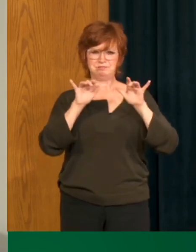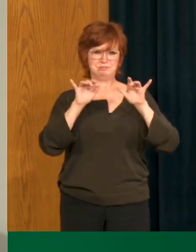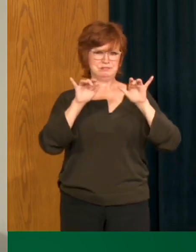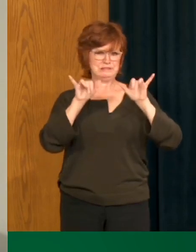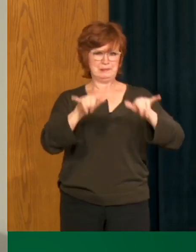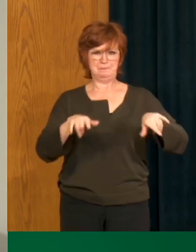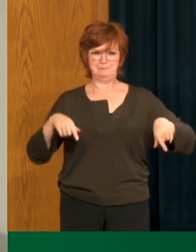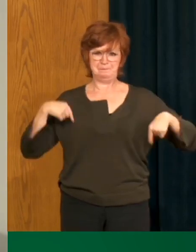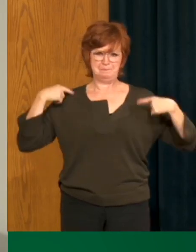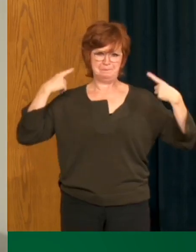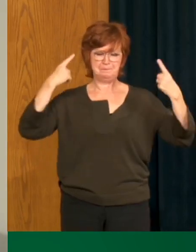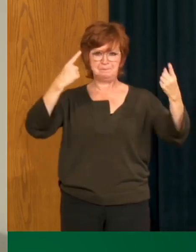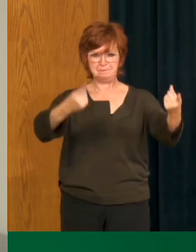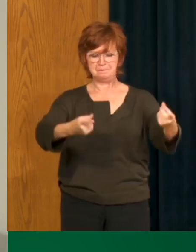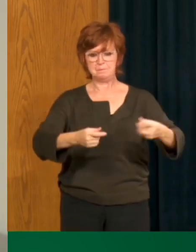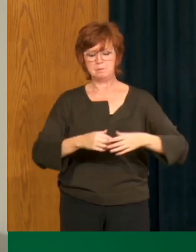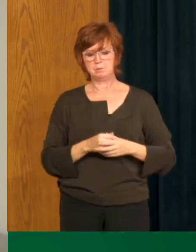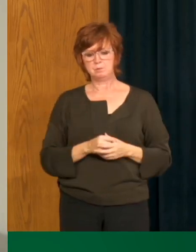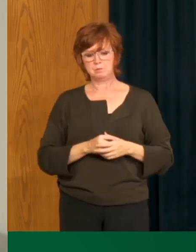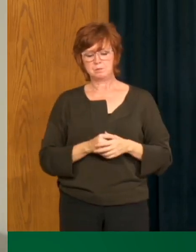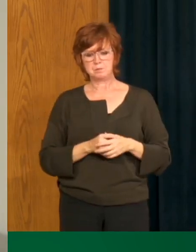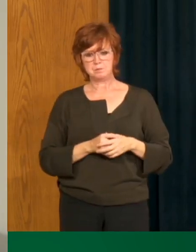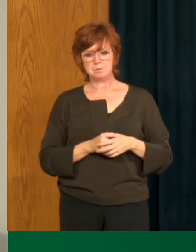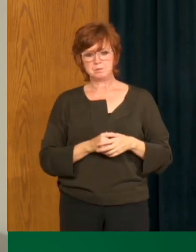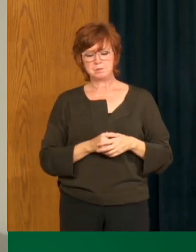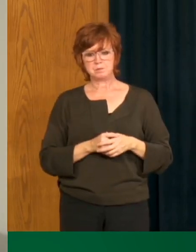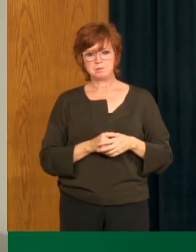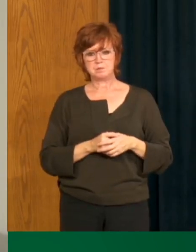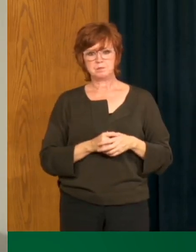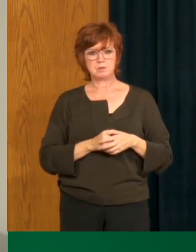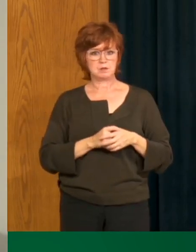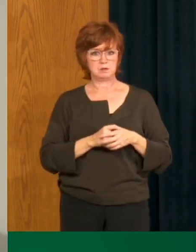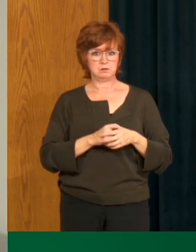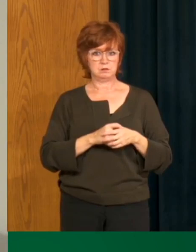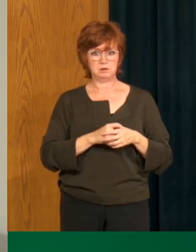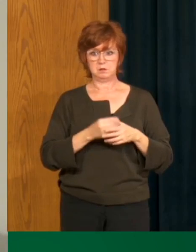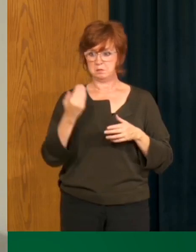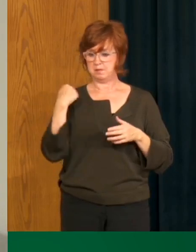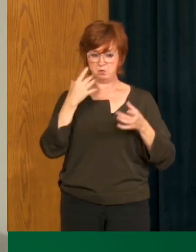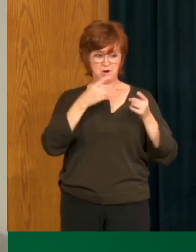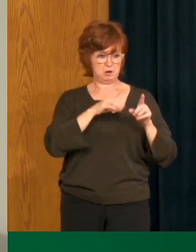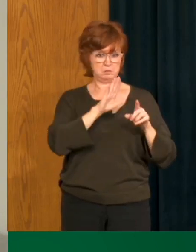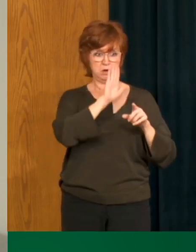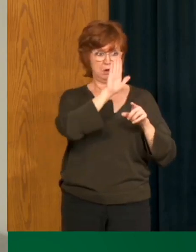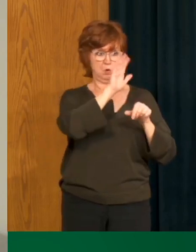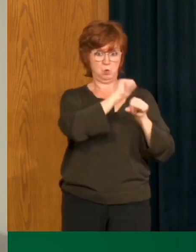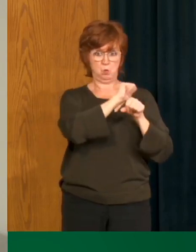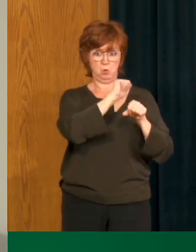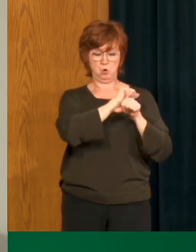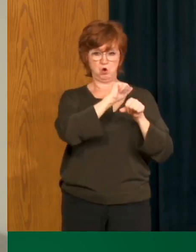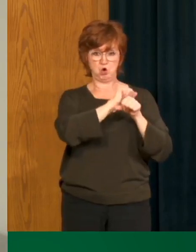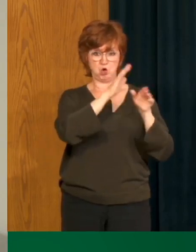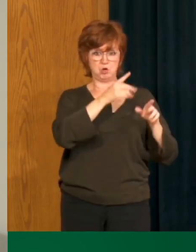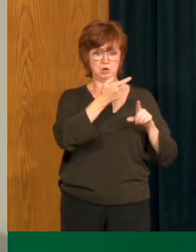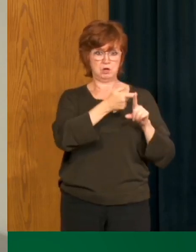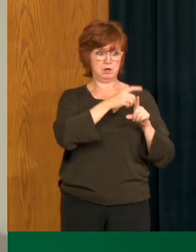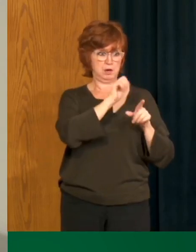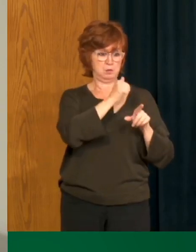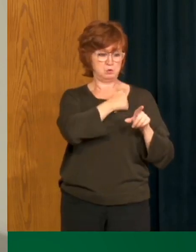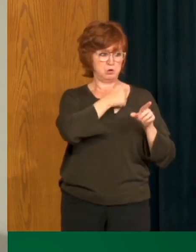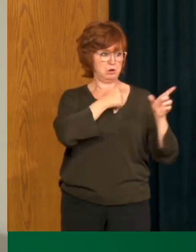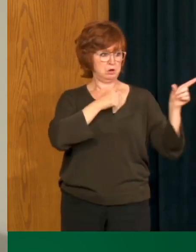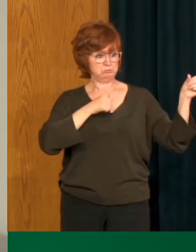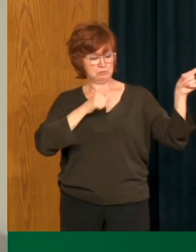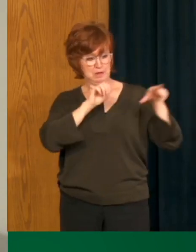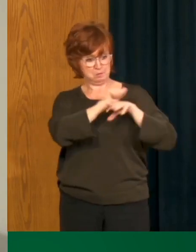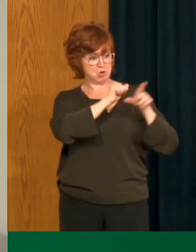it's related to outbreaks related to a work site. The principles are the same, and we work collaboratively in Canada,